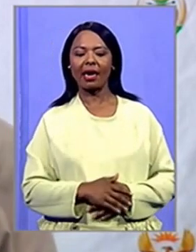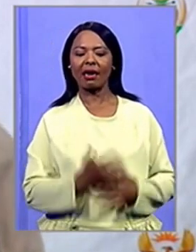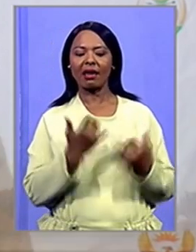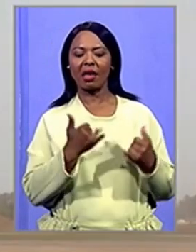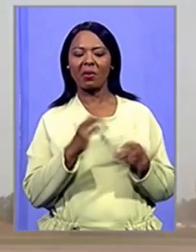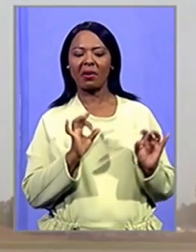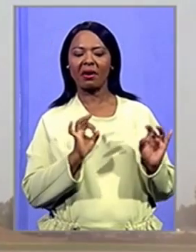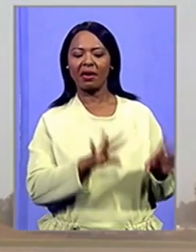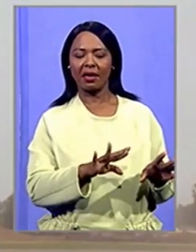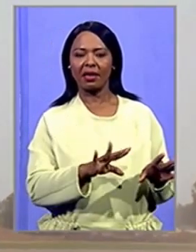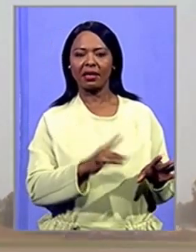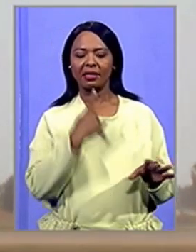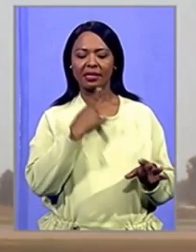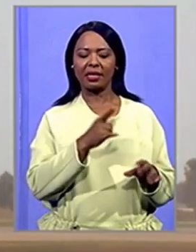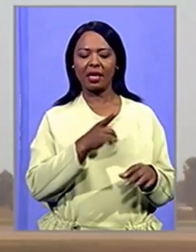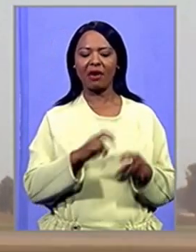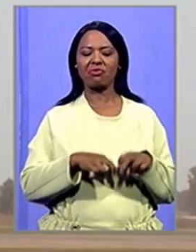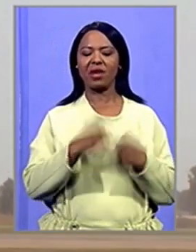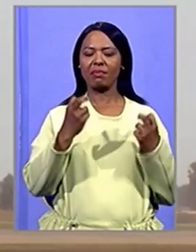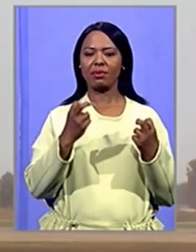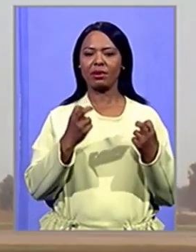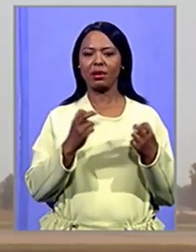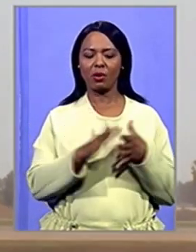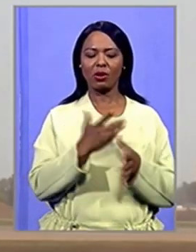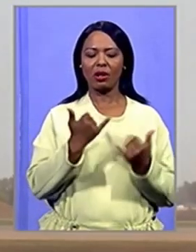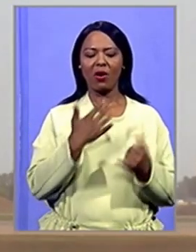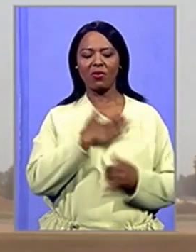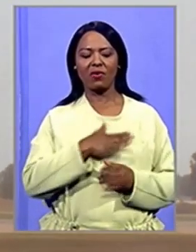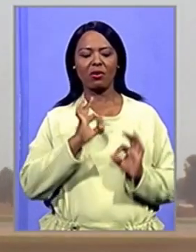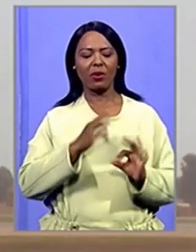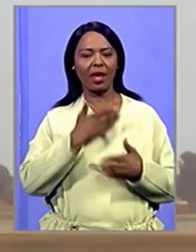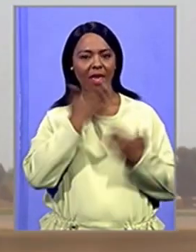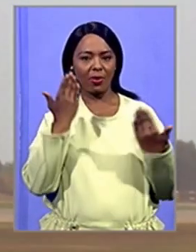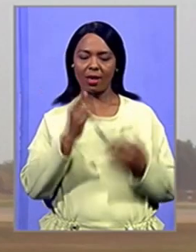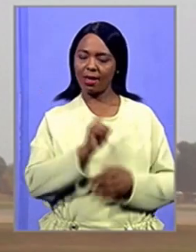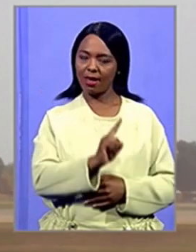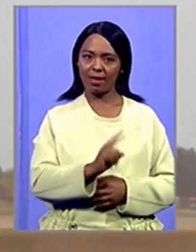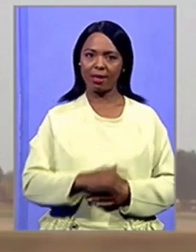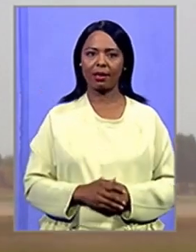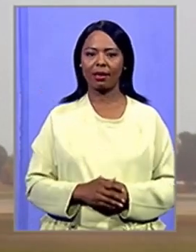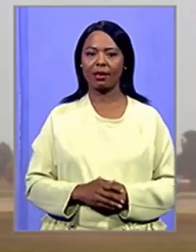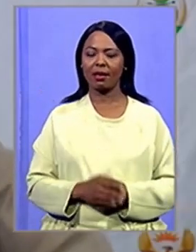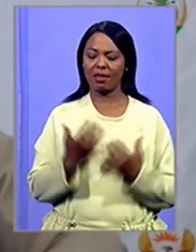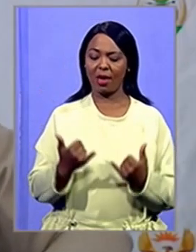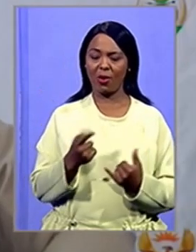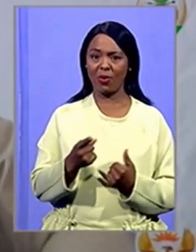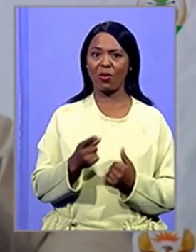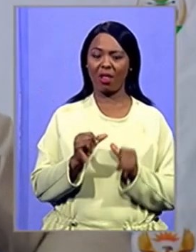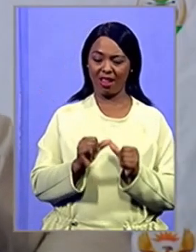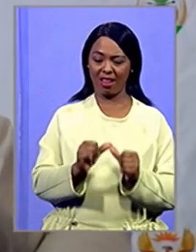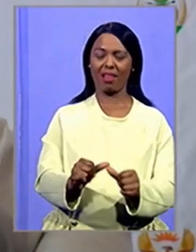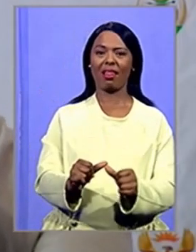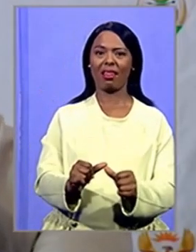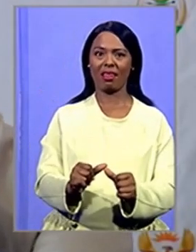raped. Go le jalo go santse go na le ngongorego ka karolo ya basadi mo sesoleng. It is taking us a